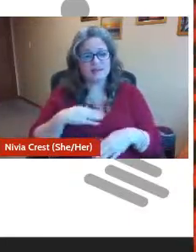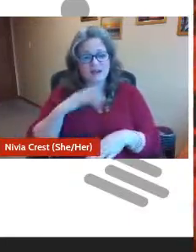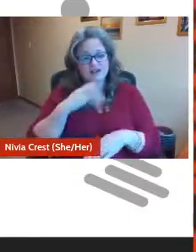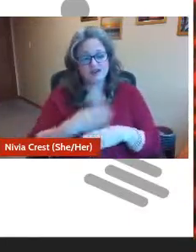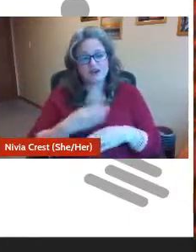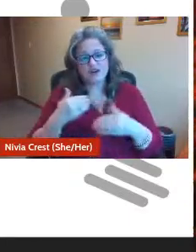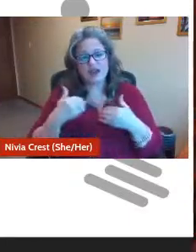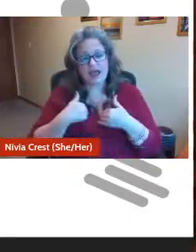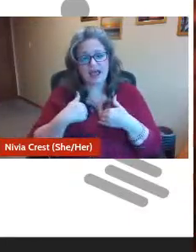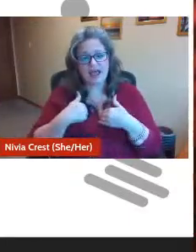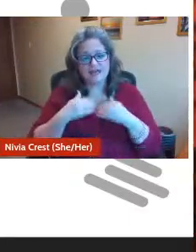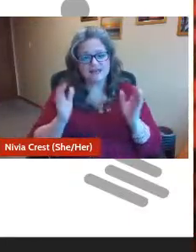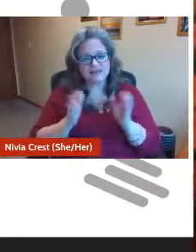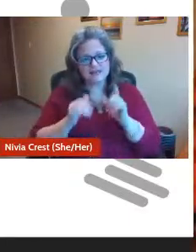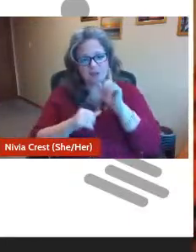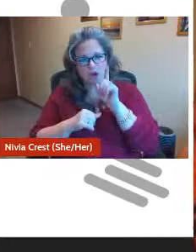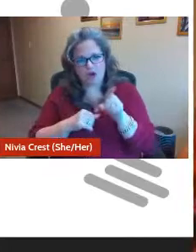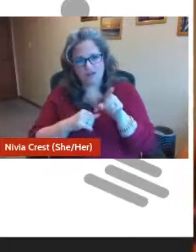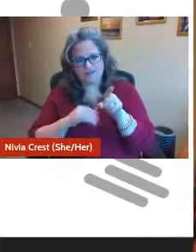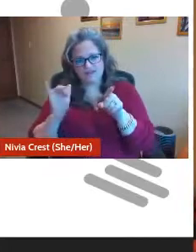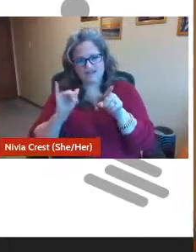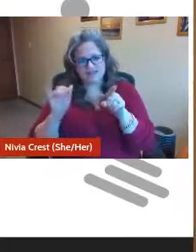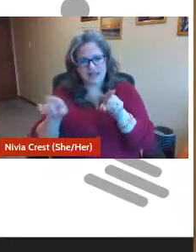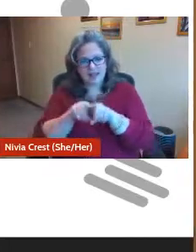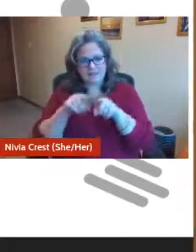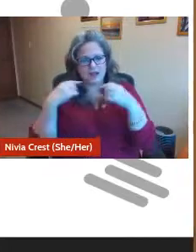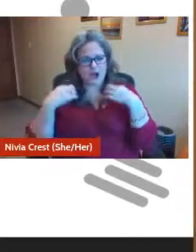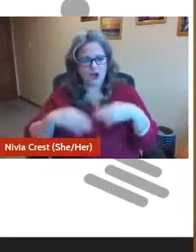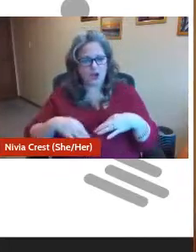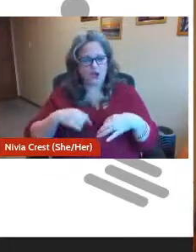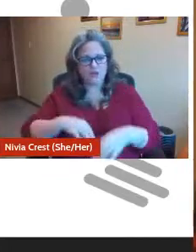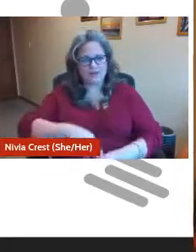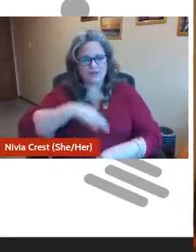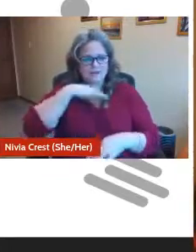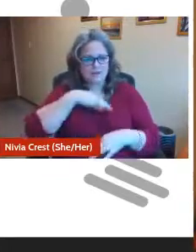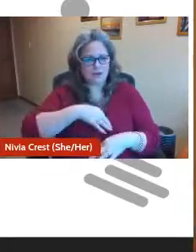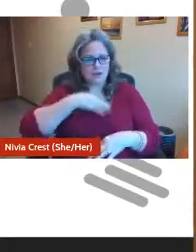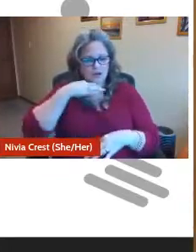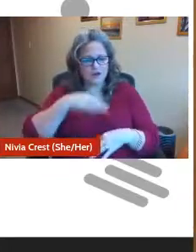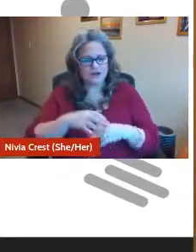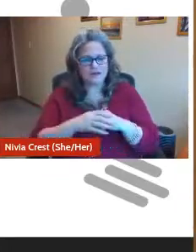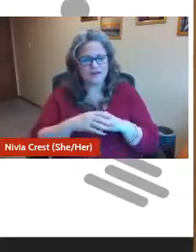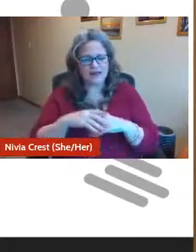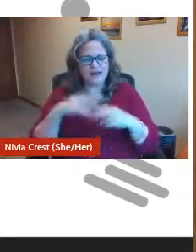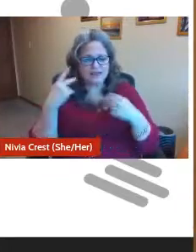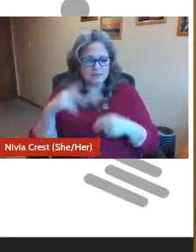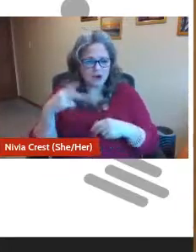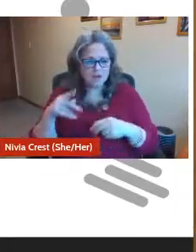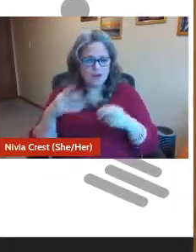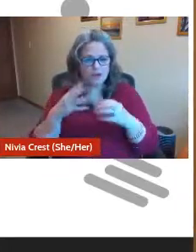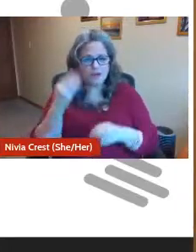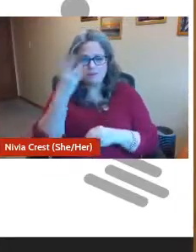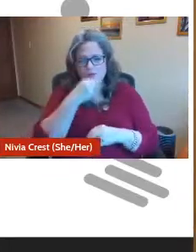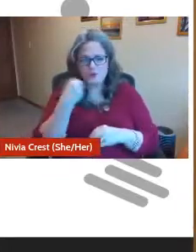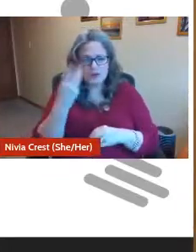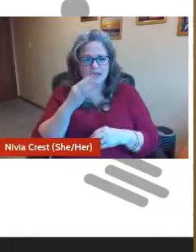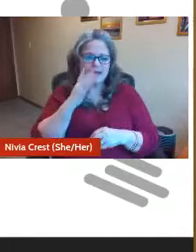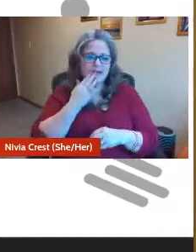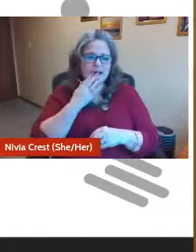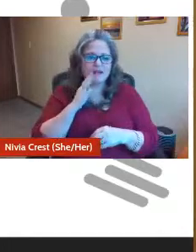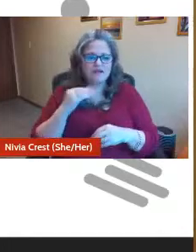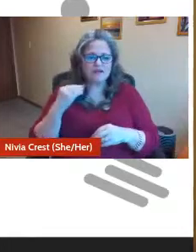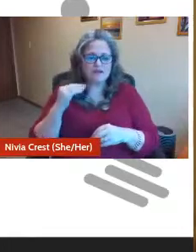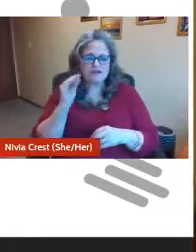has the small version of this coat with the little zipper, and it's purple with pretty colorful flowers on